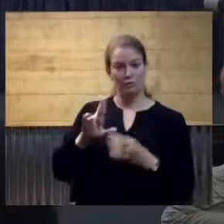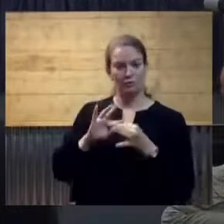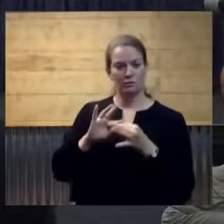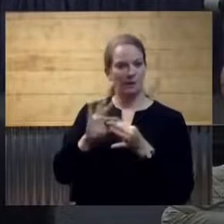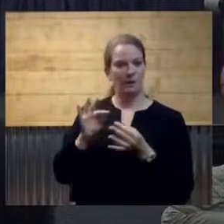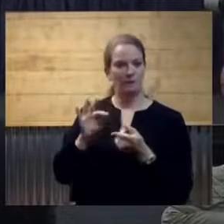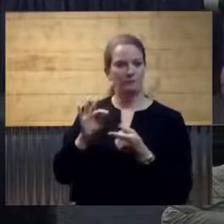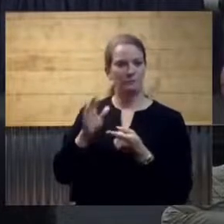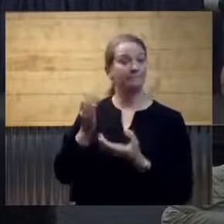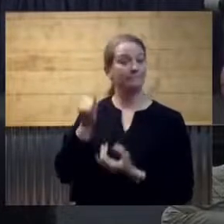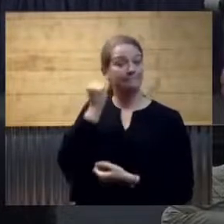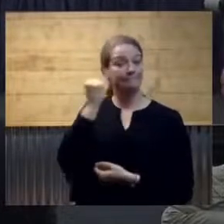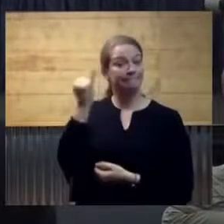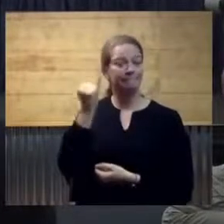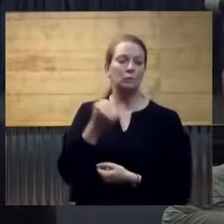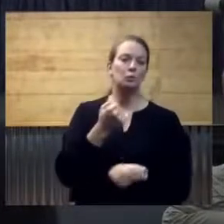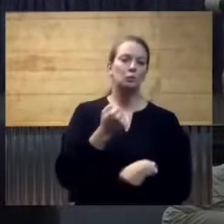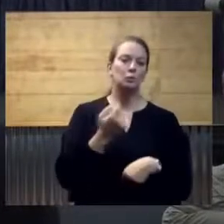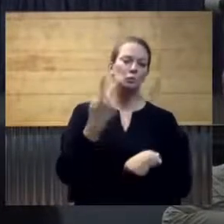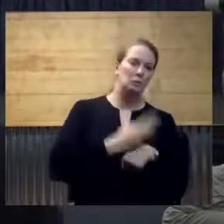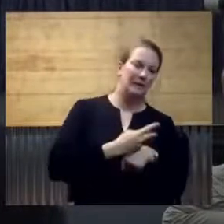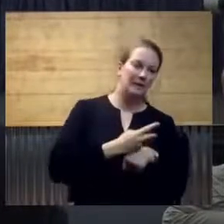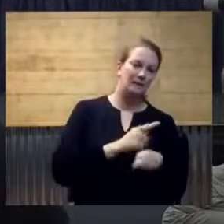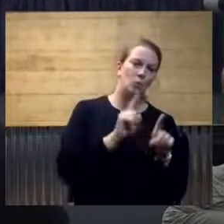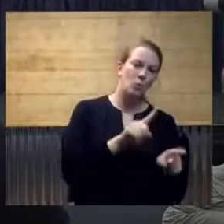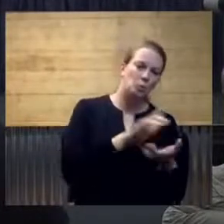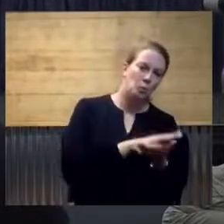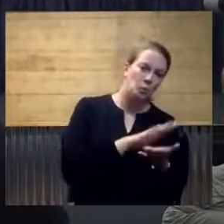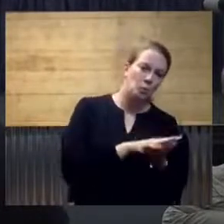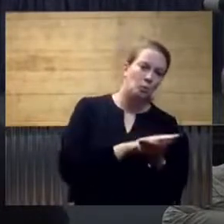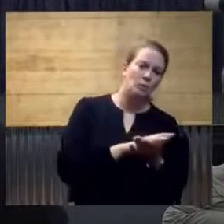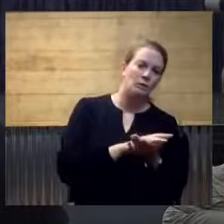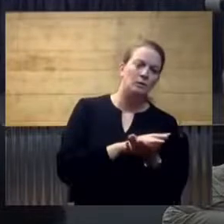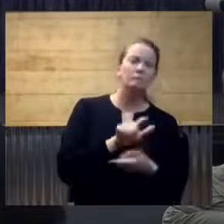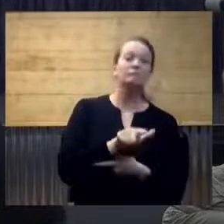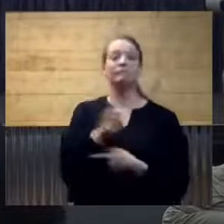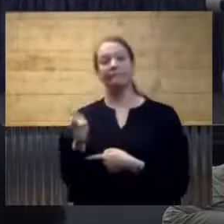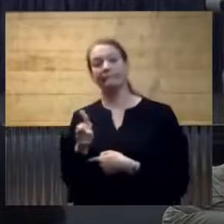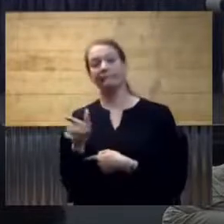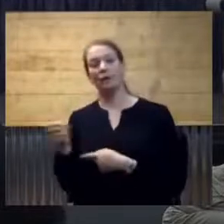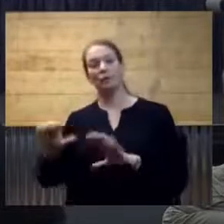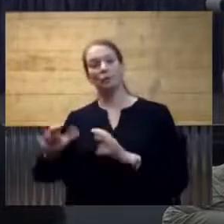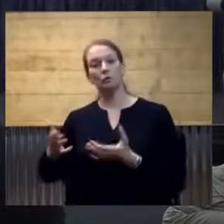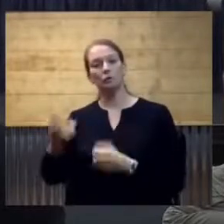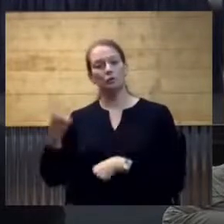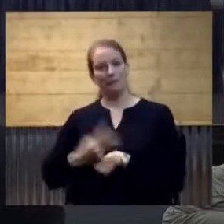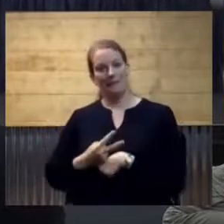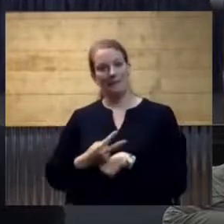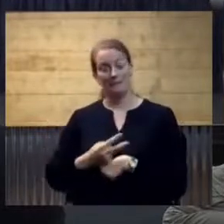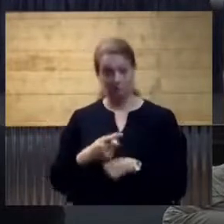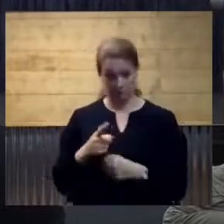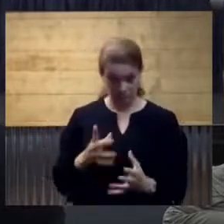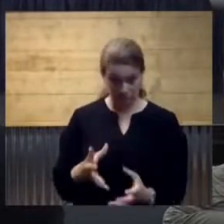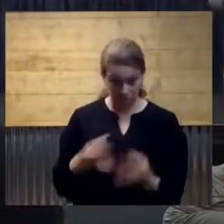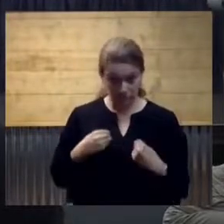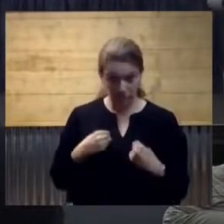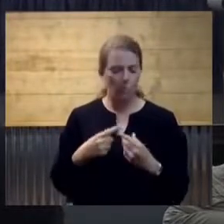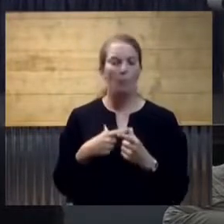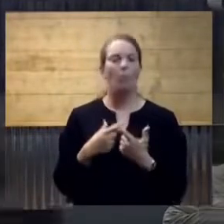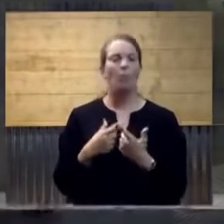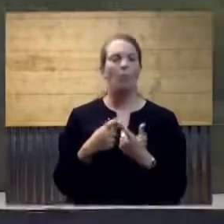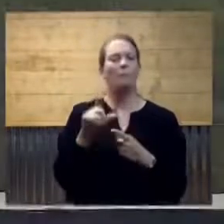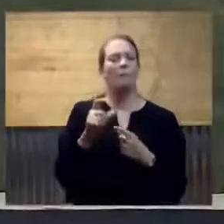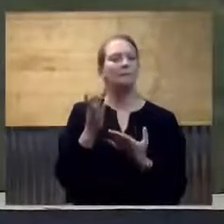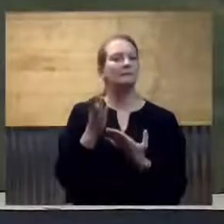days on, 3 days on, alternating. Do you accept that as their plan, or do they need to resubmit by the end of the month? What